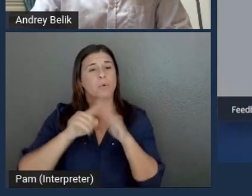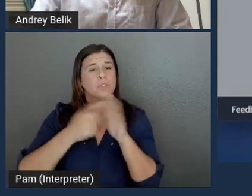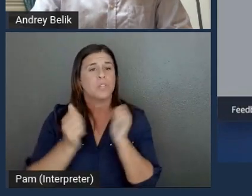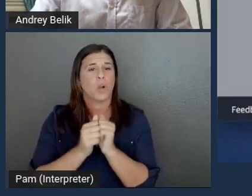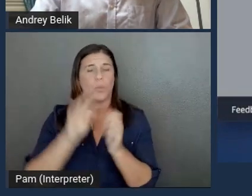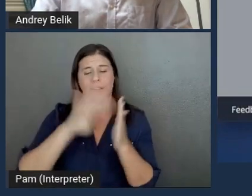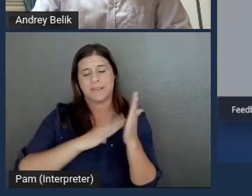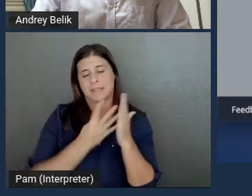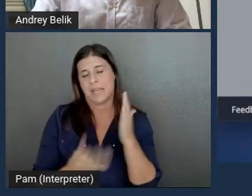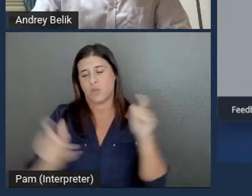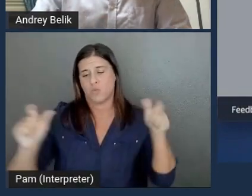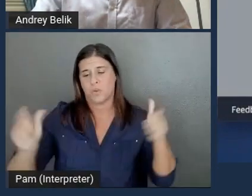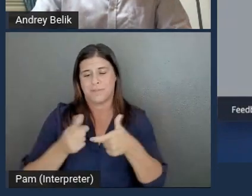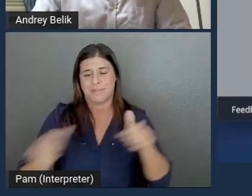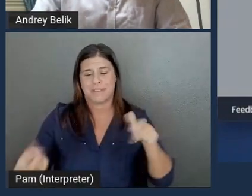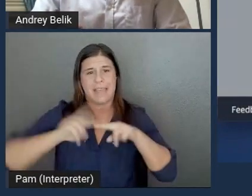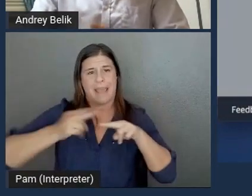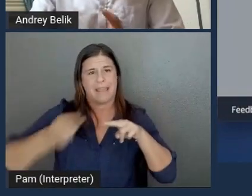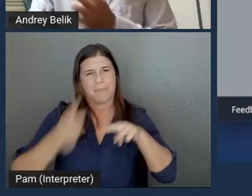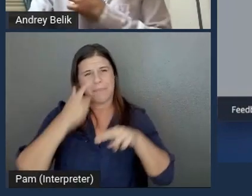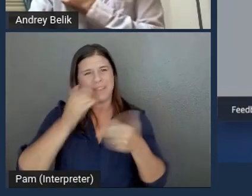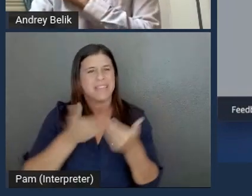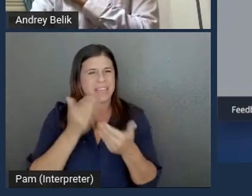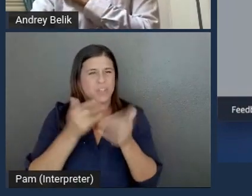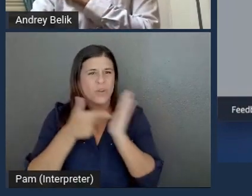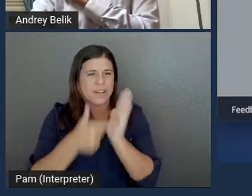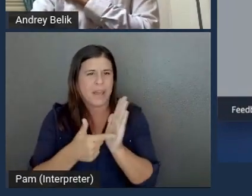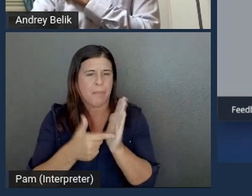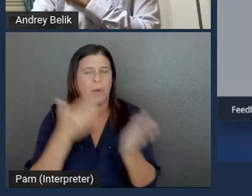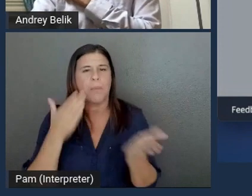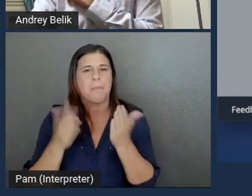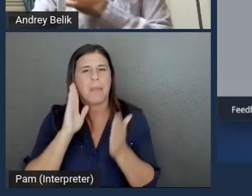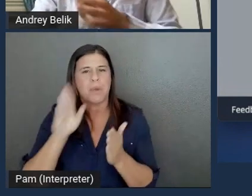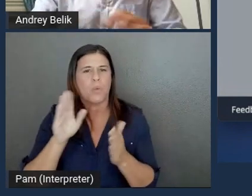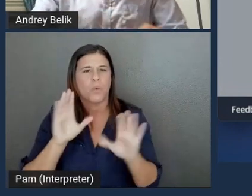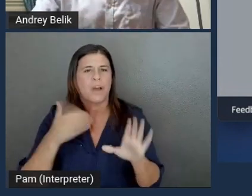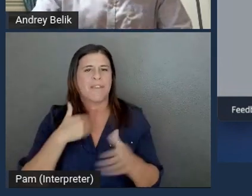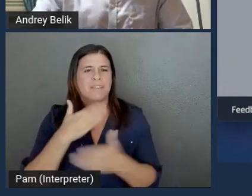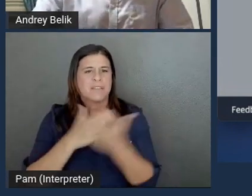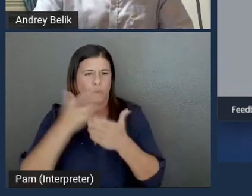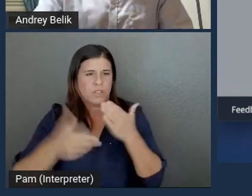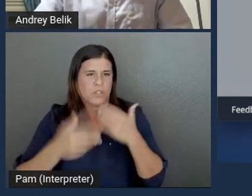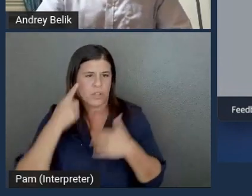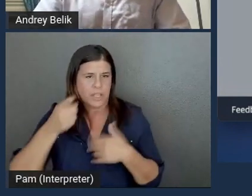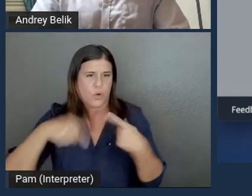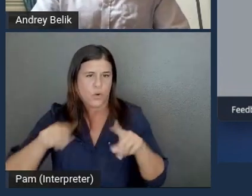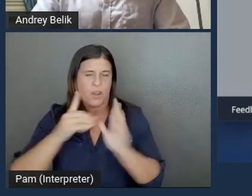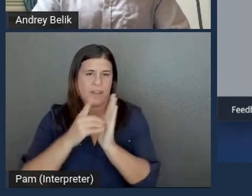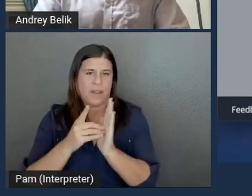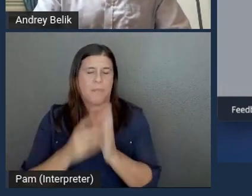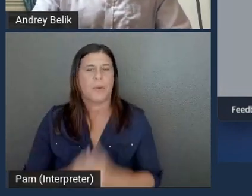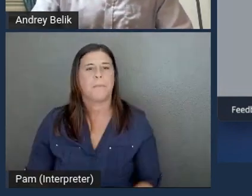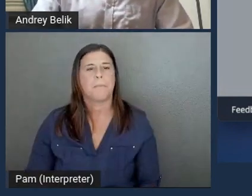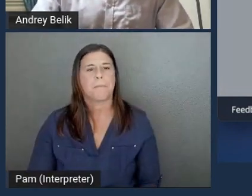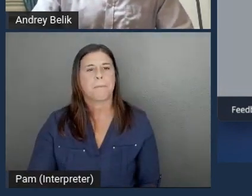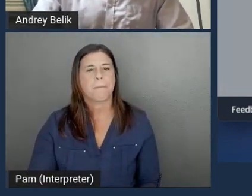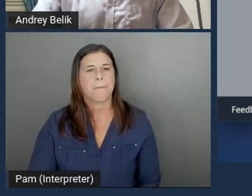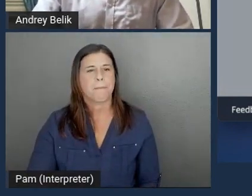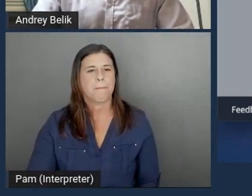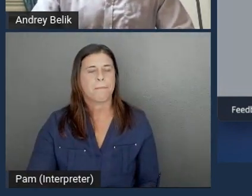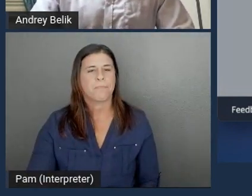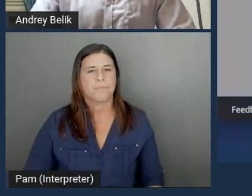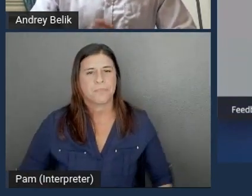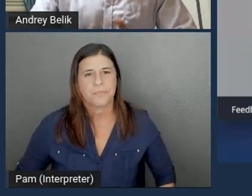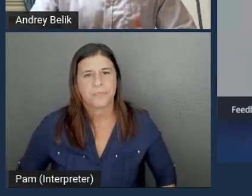schedule scaling because it's kind of easy to demo, and actually maybe we will be able to get some results here during the demo. So we do policy demo